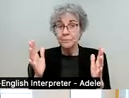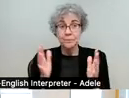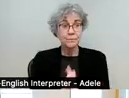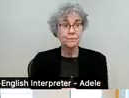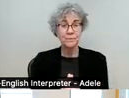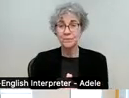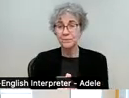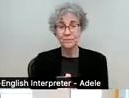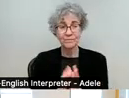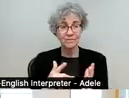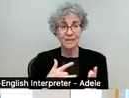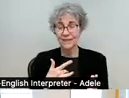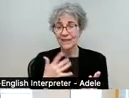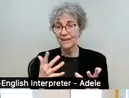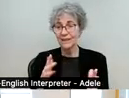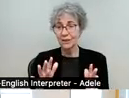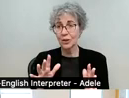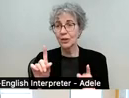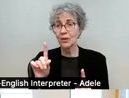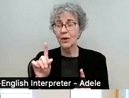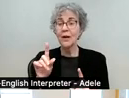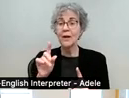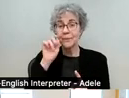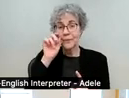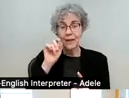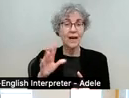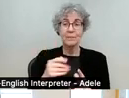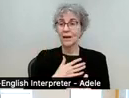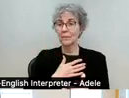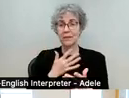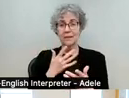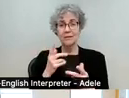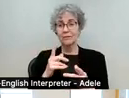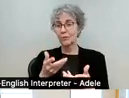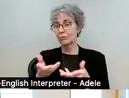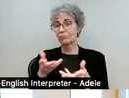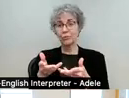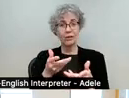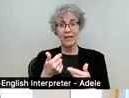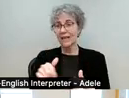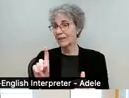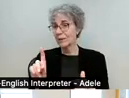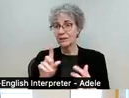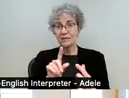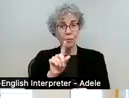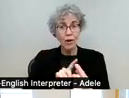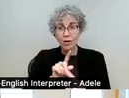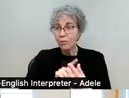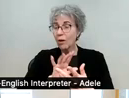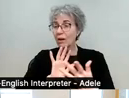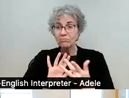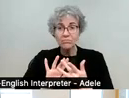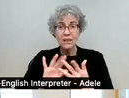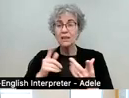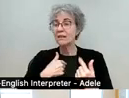I think that's it. I will say, happy to speak to anyone one-on-one. We're happy to attend